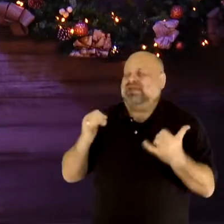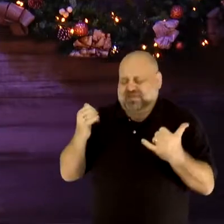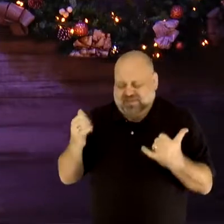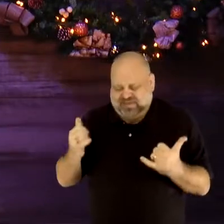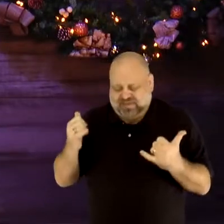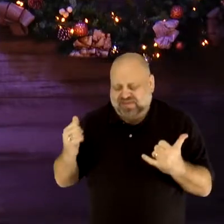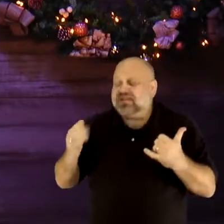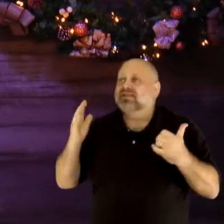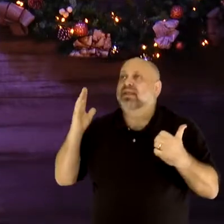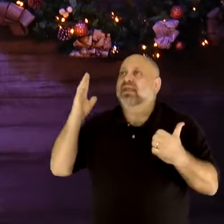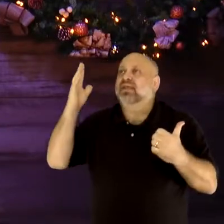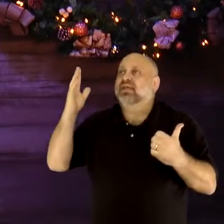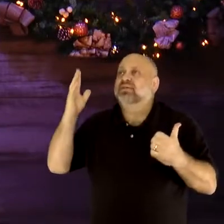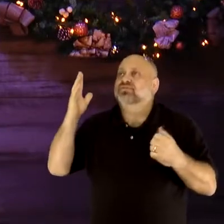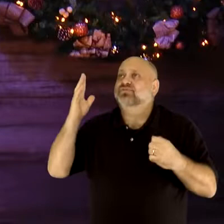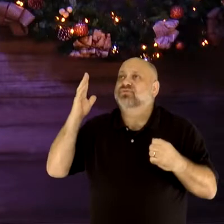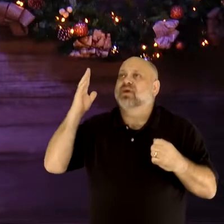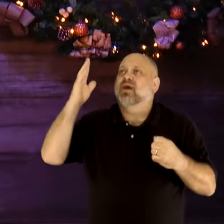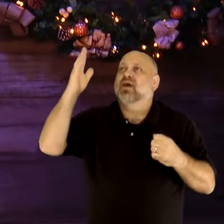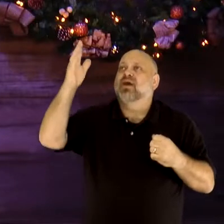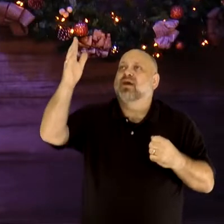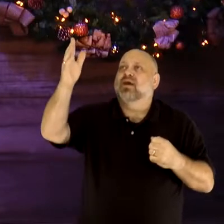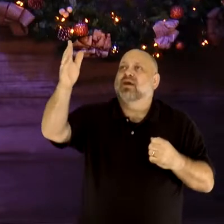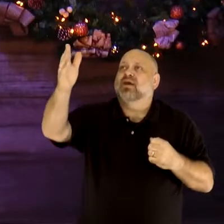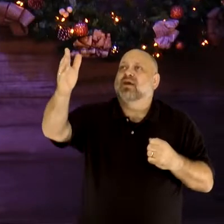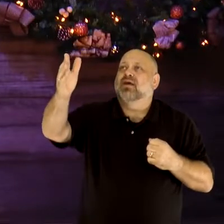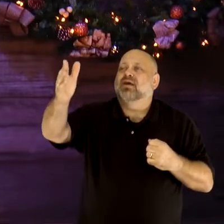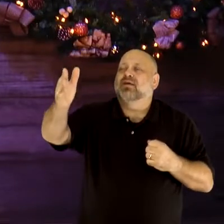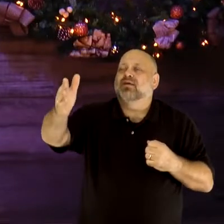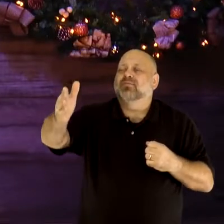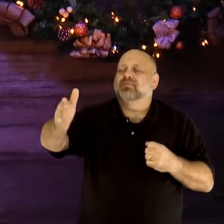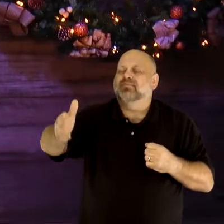was and is to come.